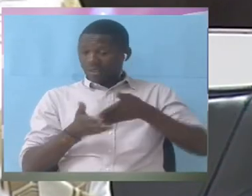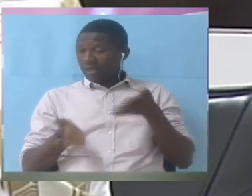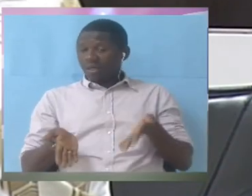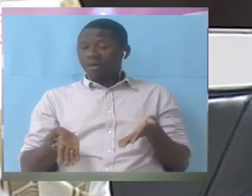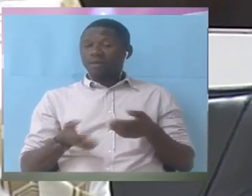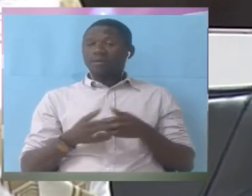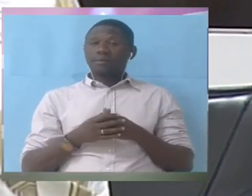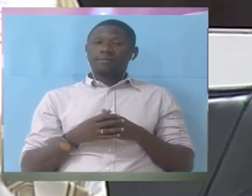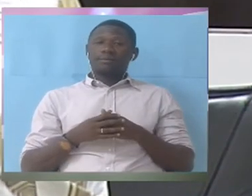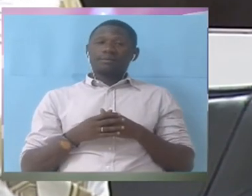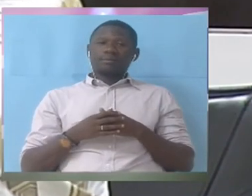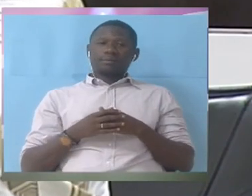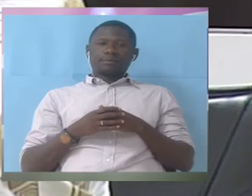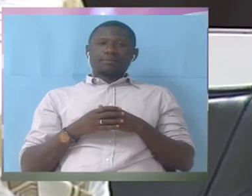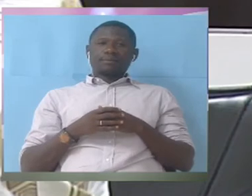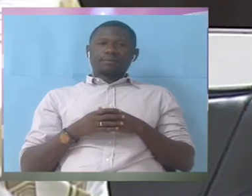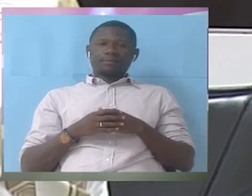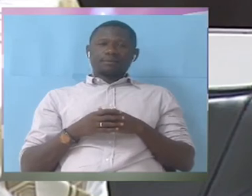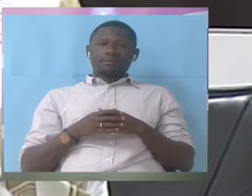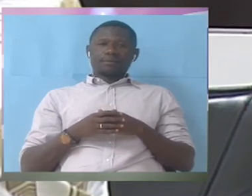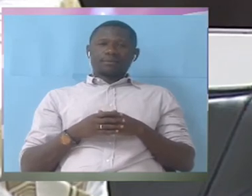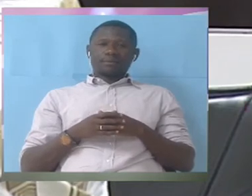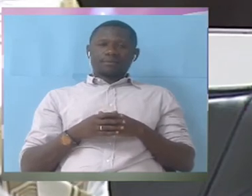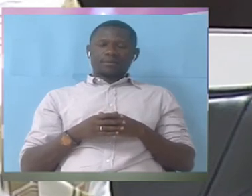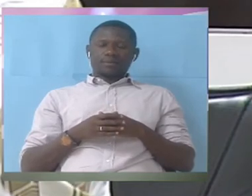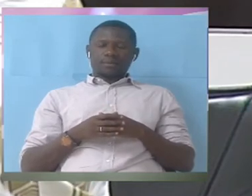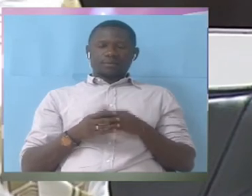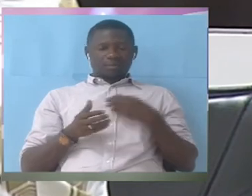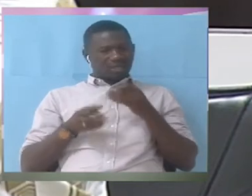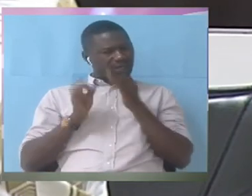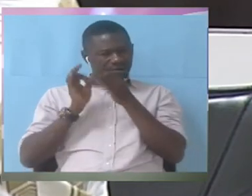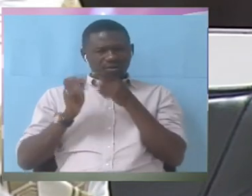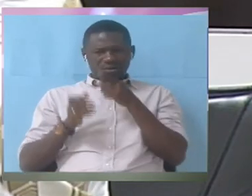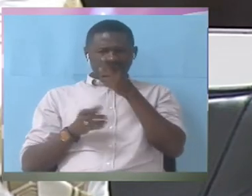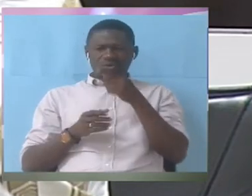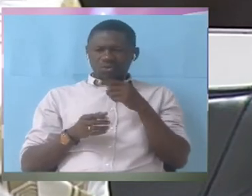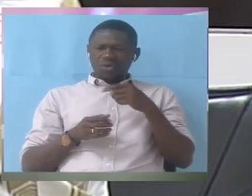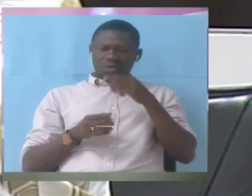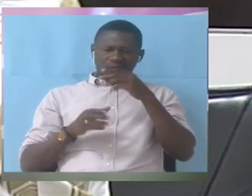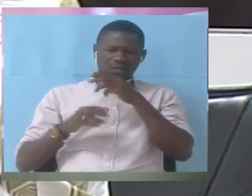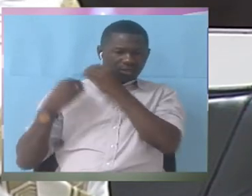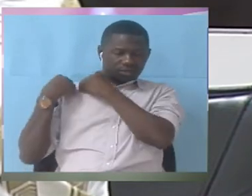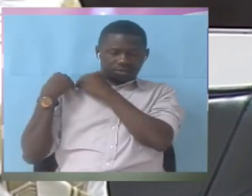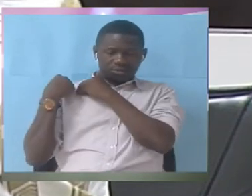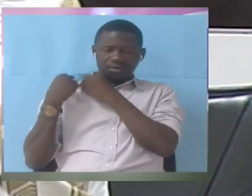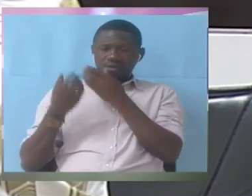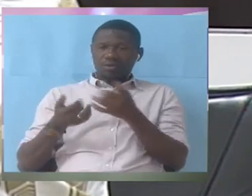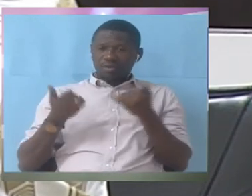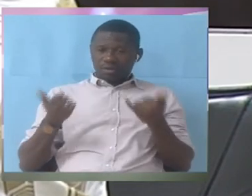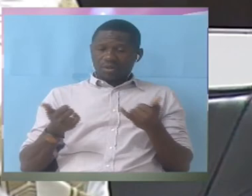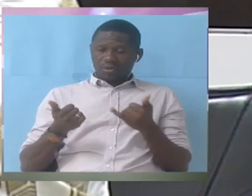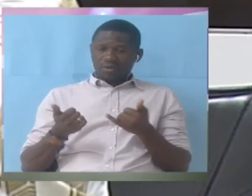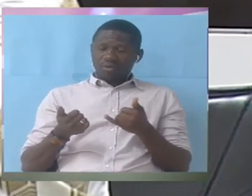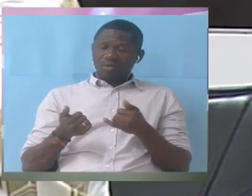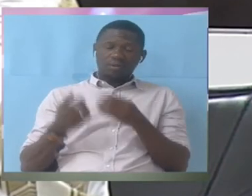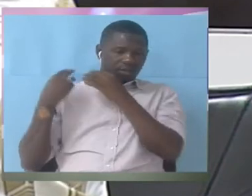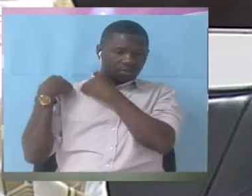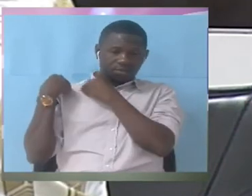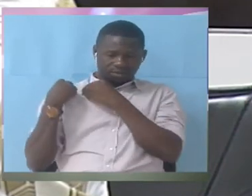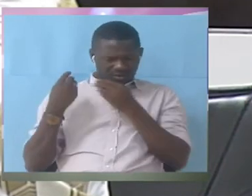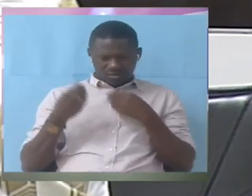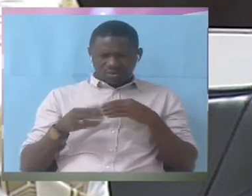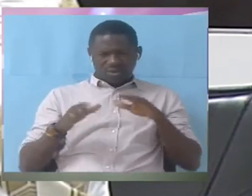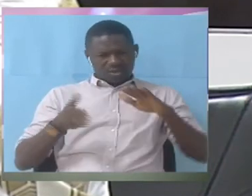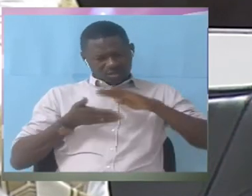president bi mu fi. I said to him, "You're the duty officer." Munako ah yow ya fa nek nak duty. You are now in charge. Receive him. Yow ya ki nga xamne ya